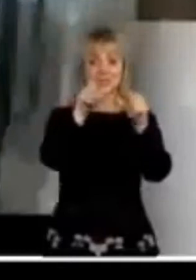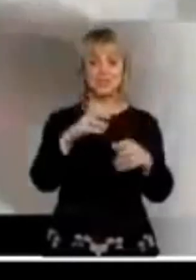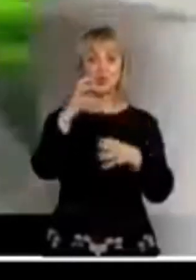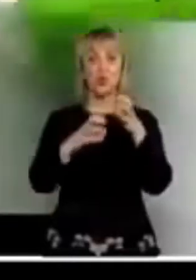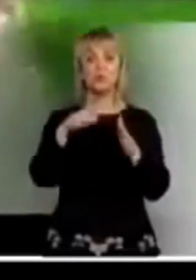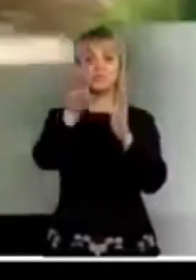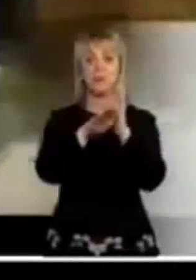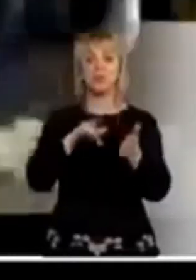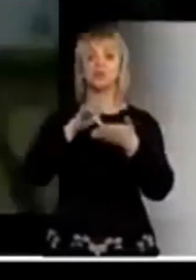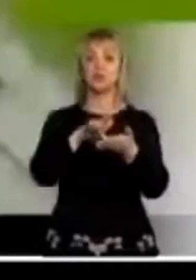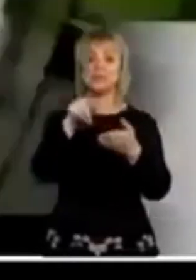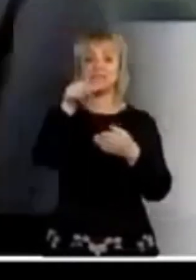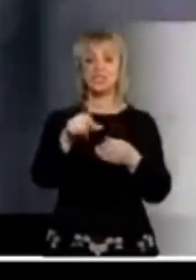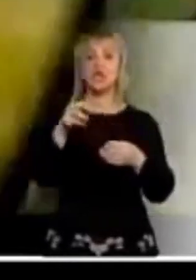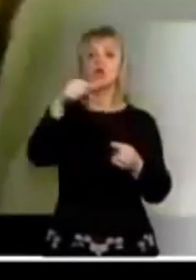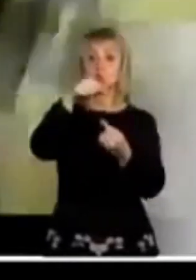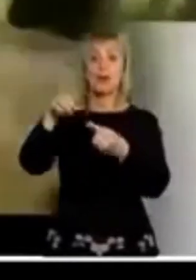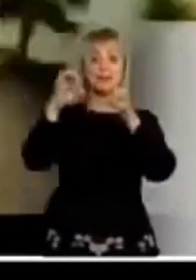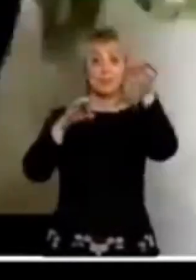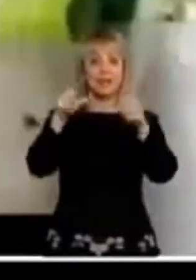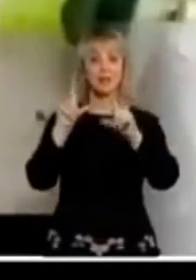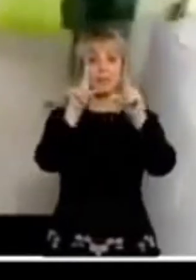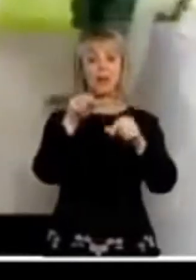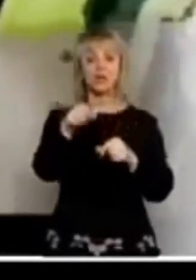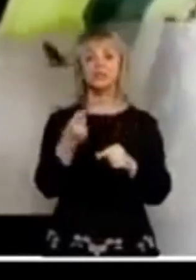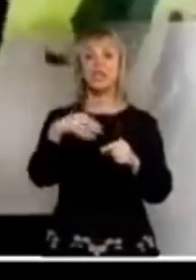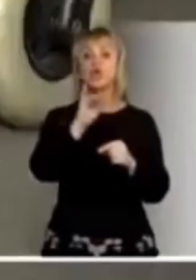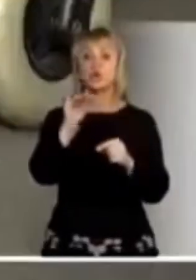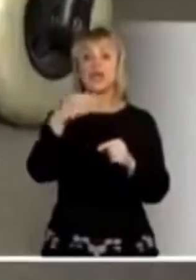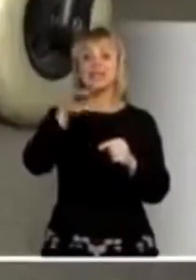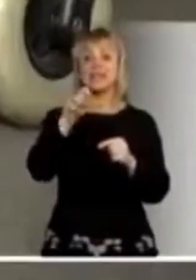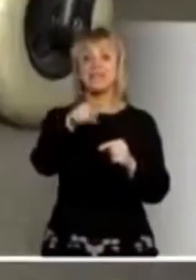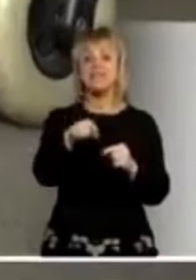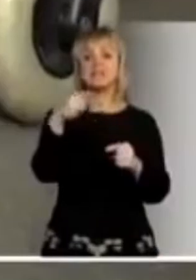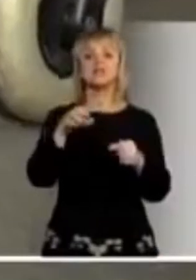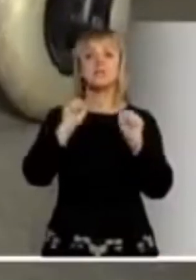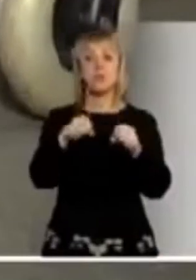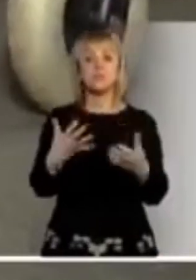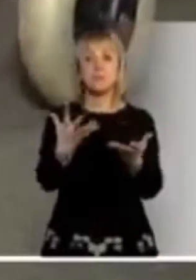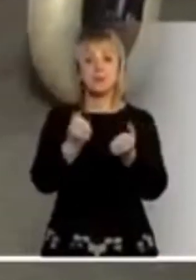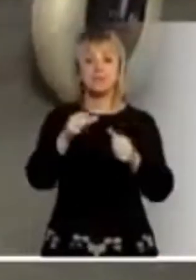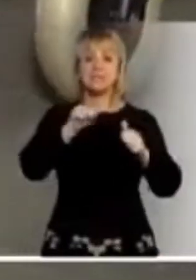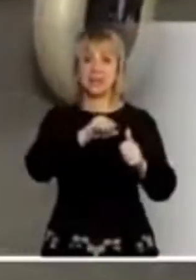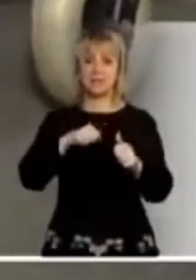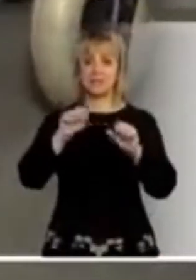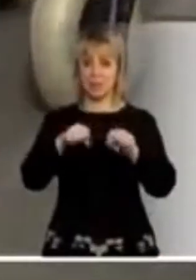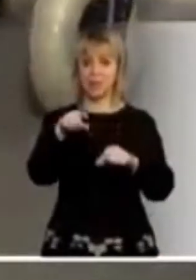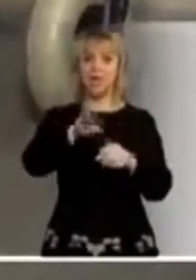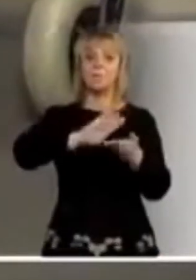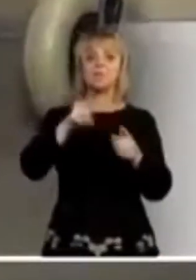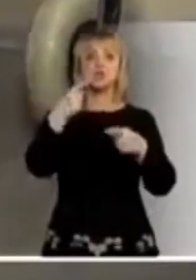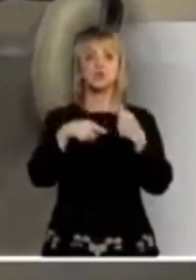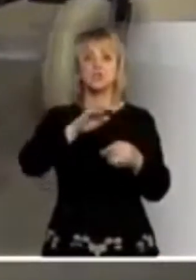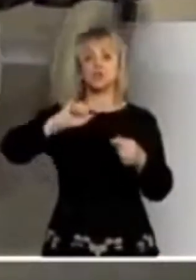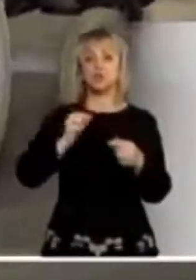and is also going to fly into space as part of the tourist suborbital flights program. For Yulia, the neural interface is a way to gain